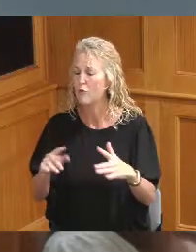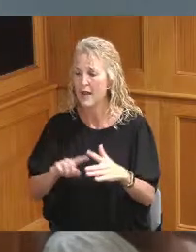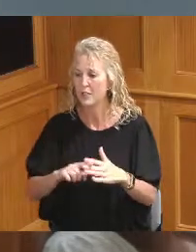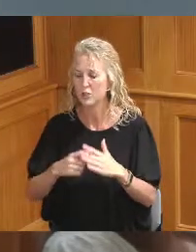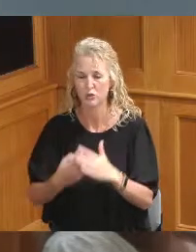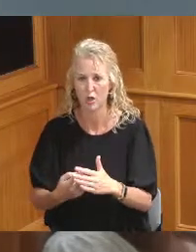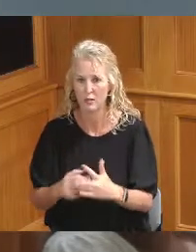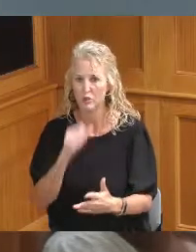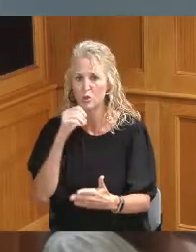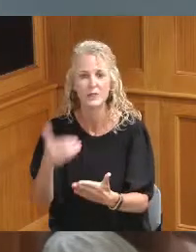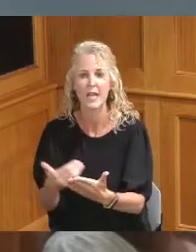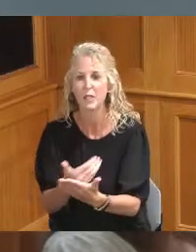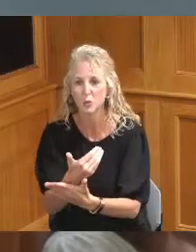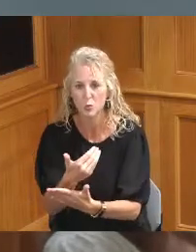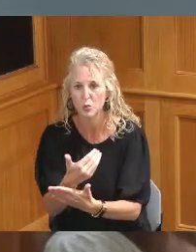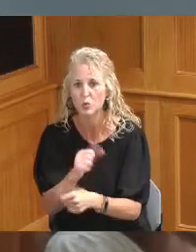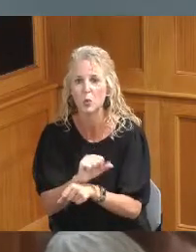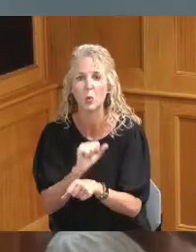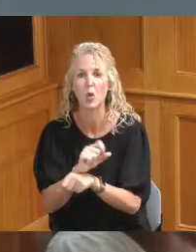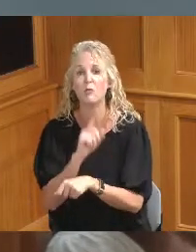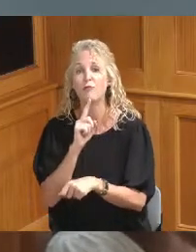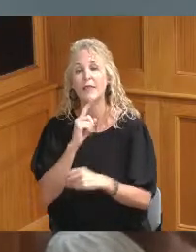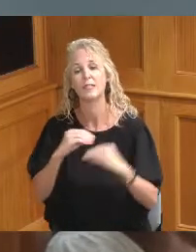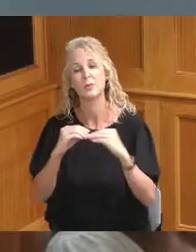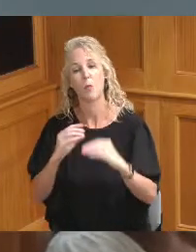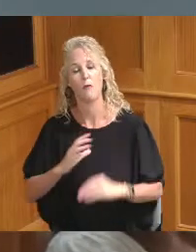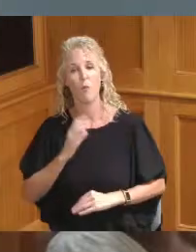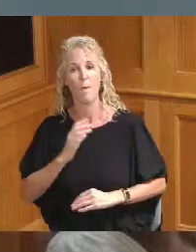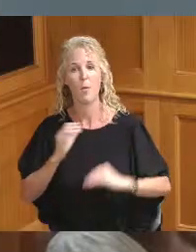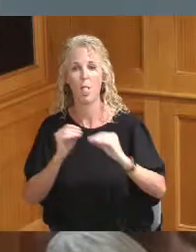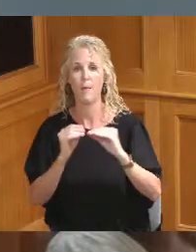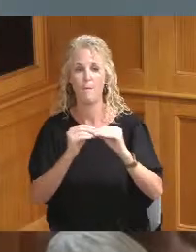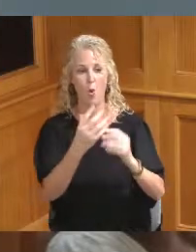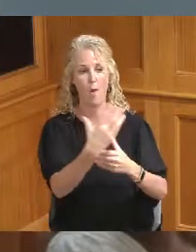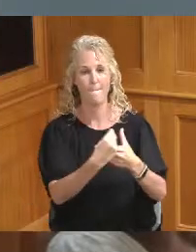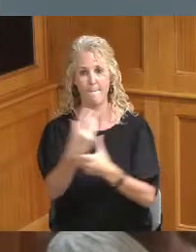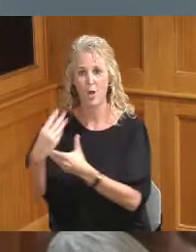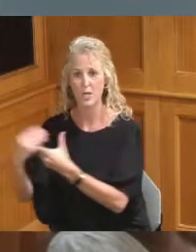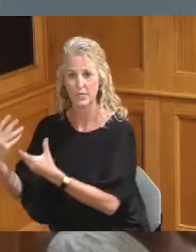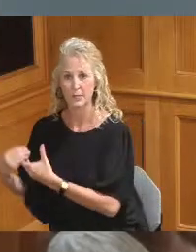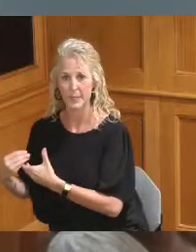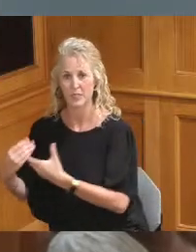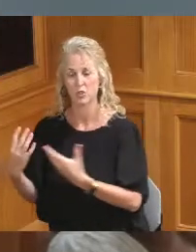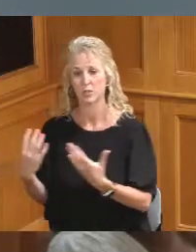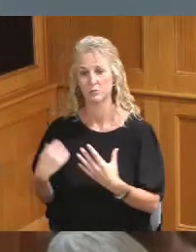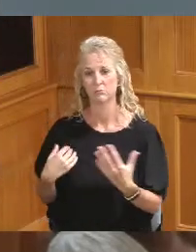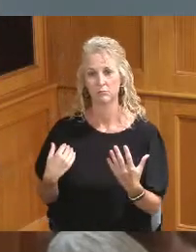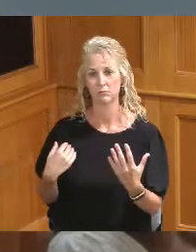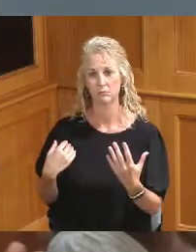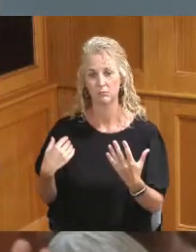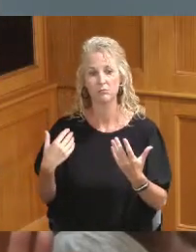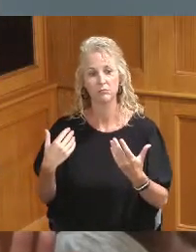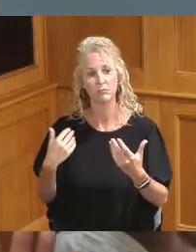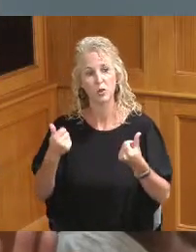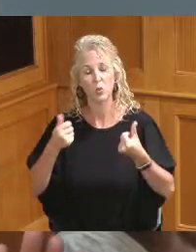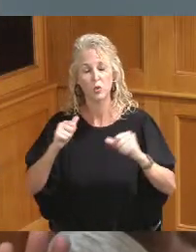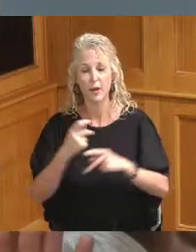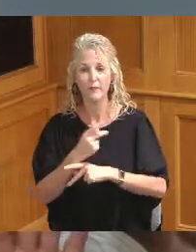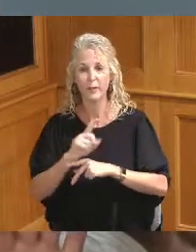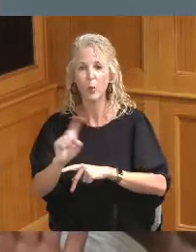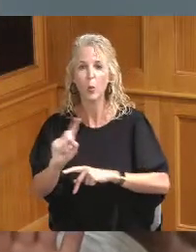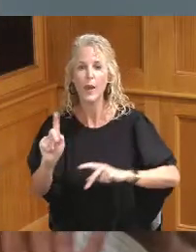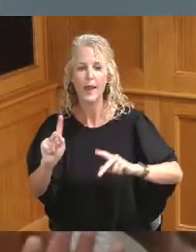something new. We're just formalizing it and making sure we have more buy-in on looking at development constrained areas, and those are mostly